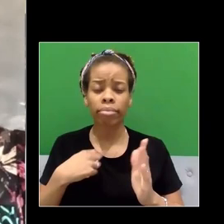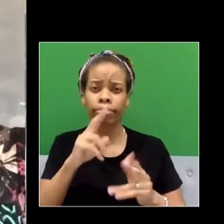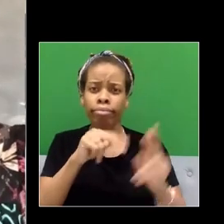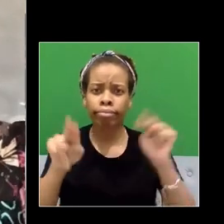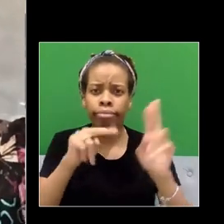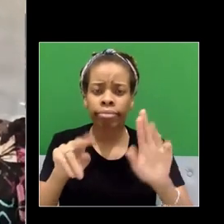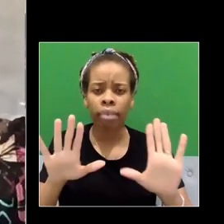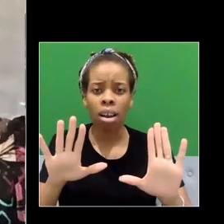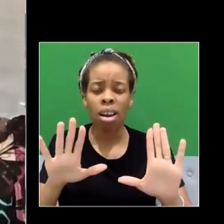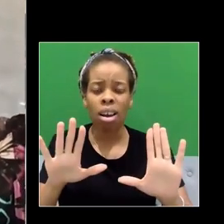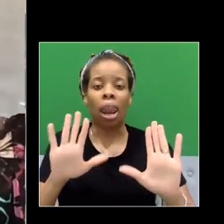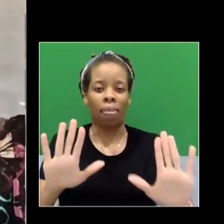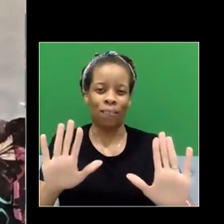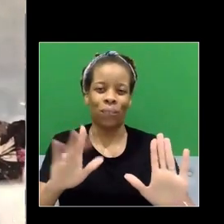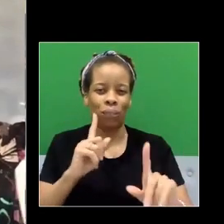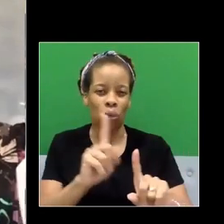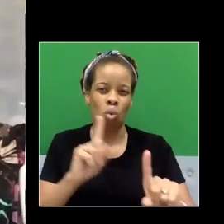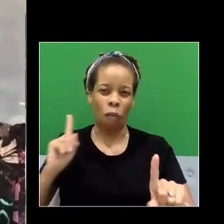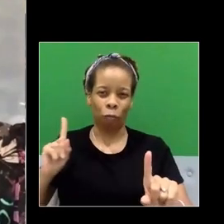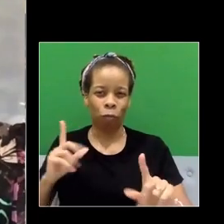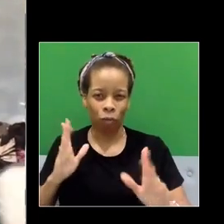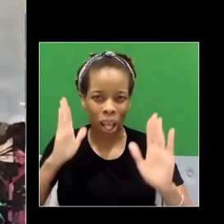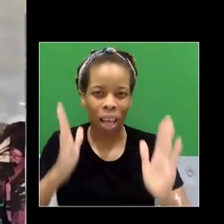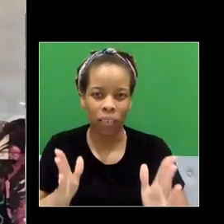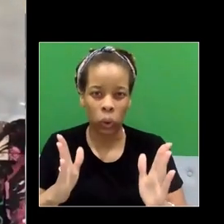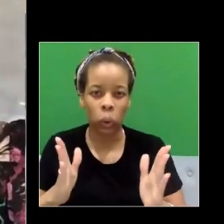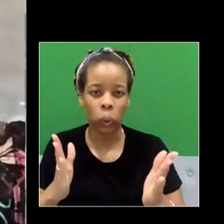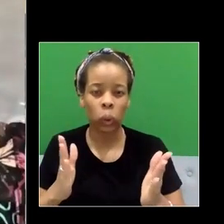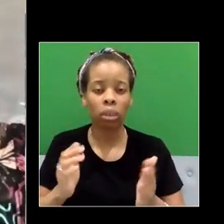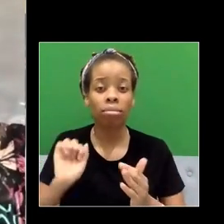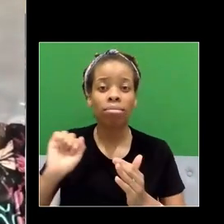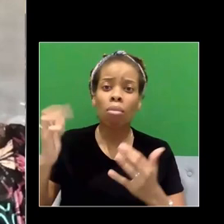there have been several questions from our audiences about